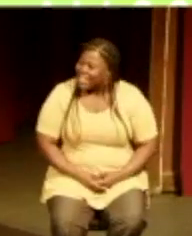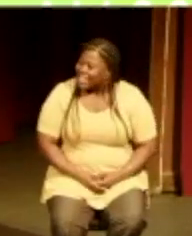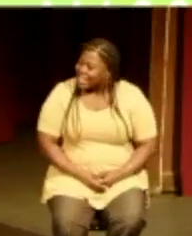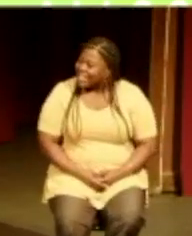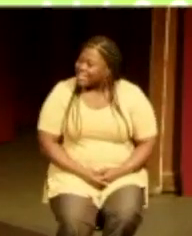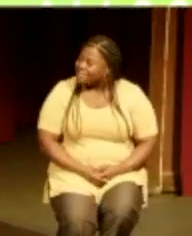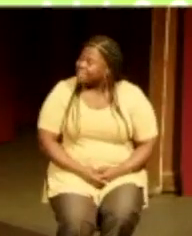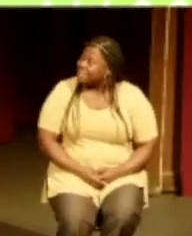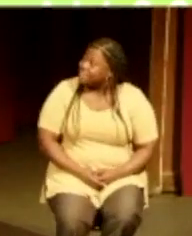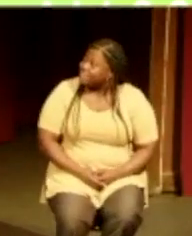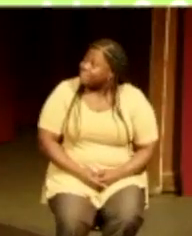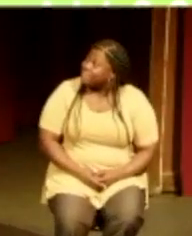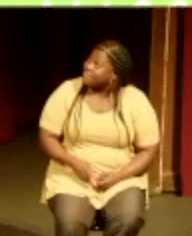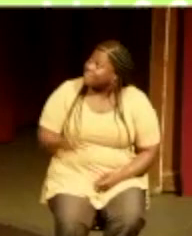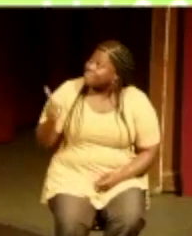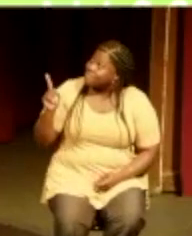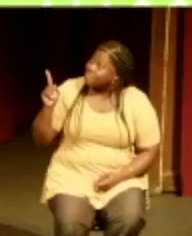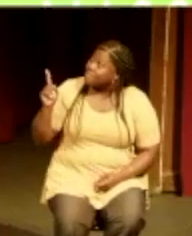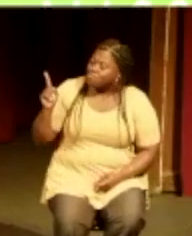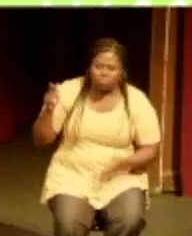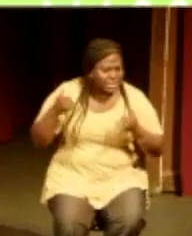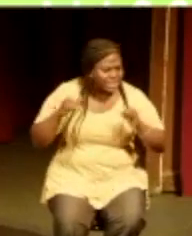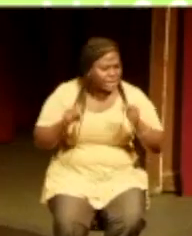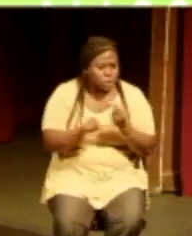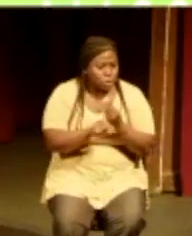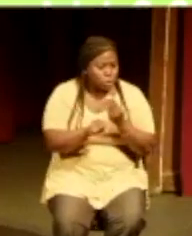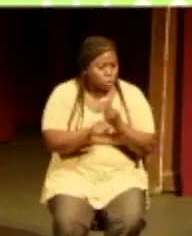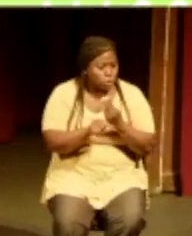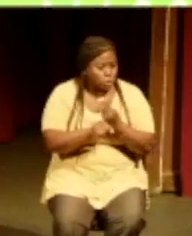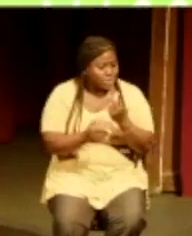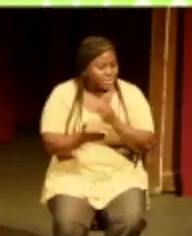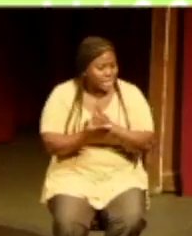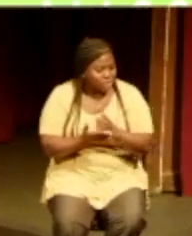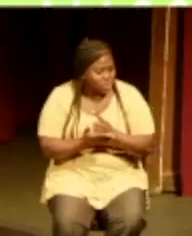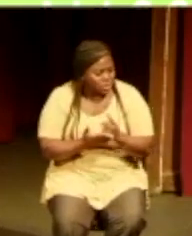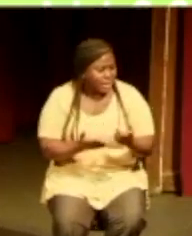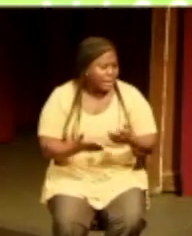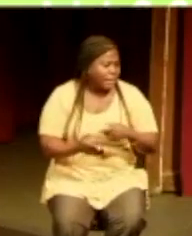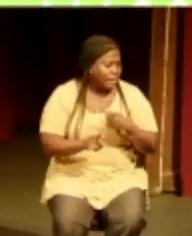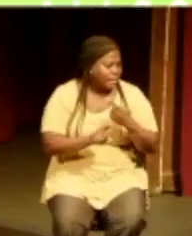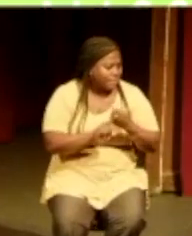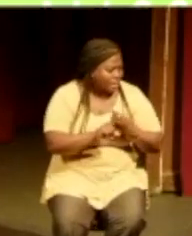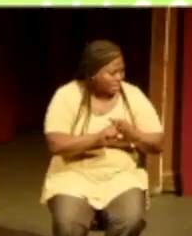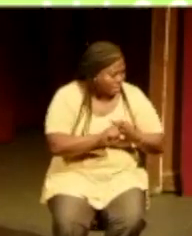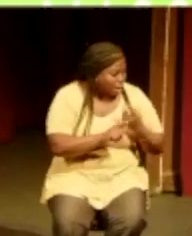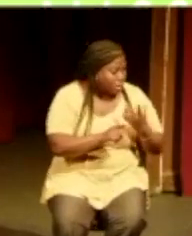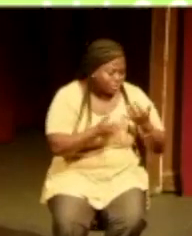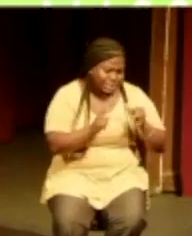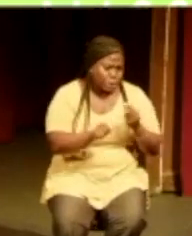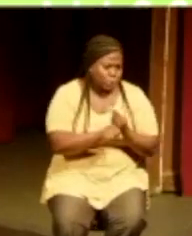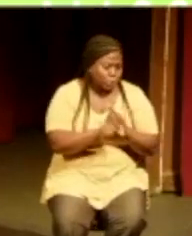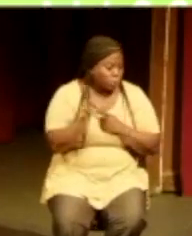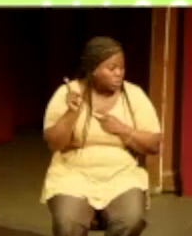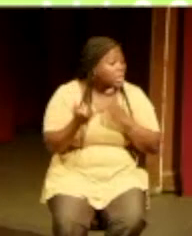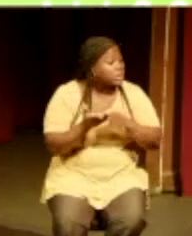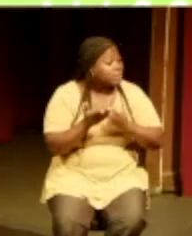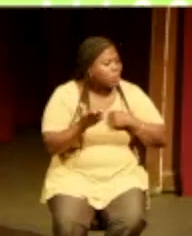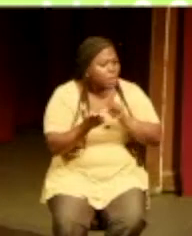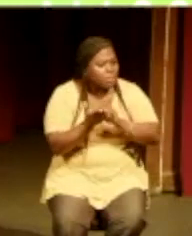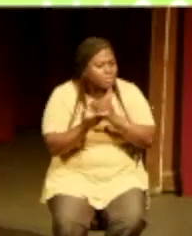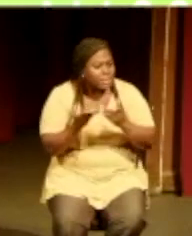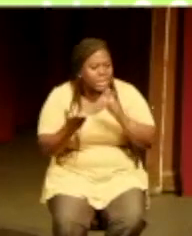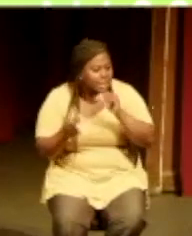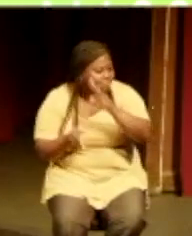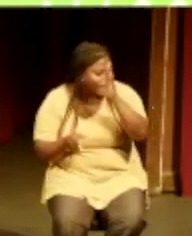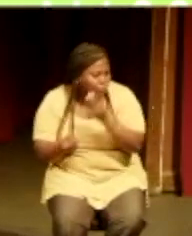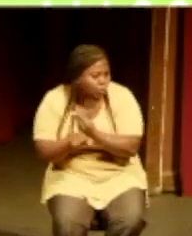still using these on a week-to-week, month-to-month basis. A lot of times you publish things and then you never use them. We use these a lot.